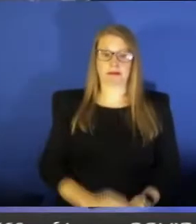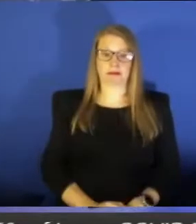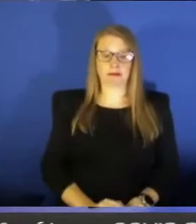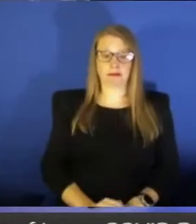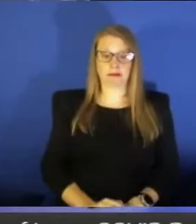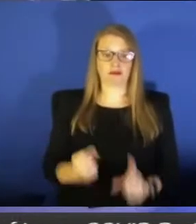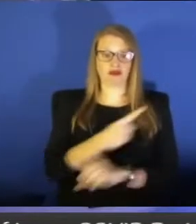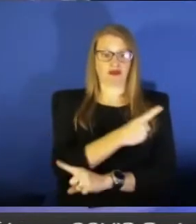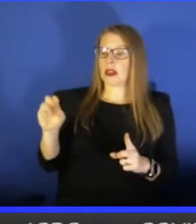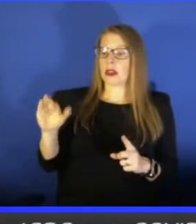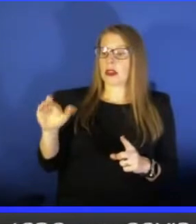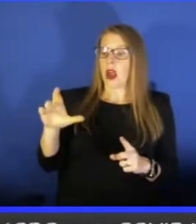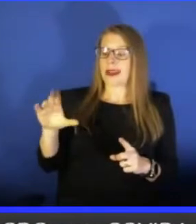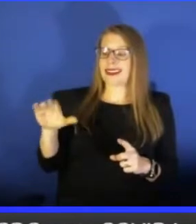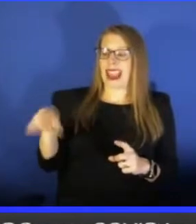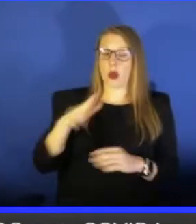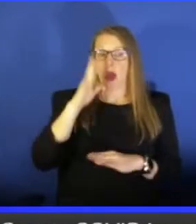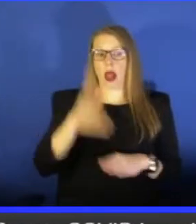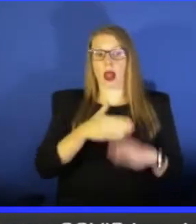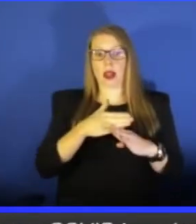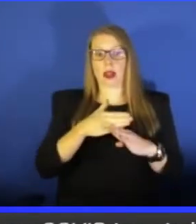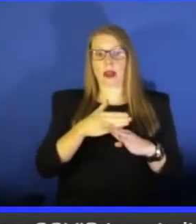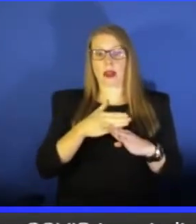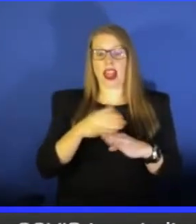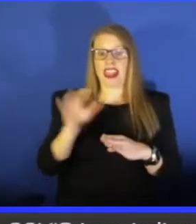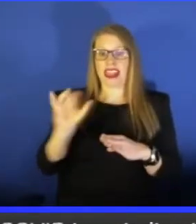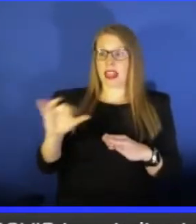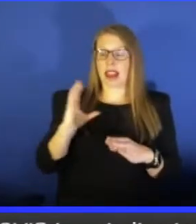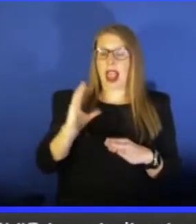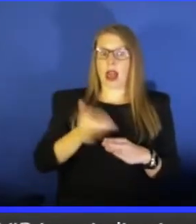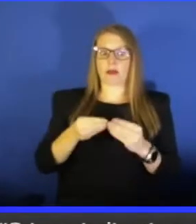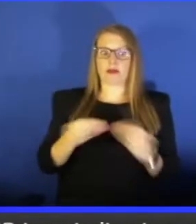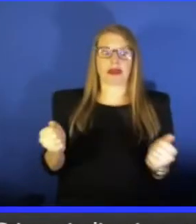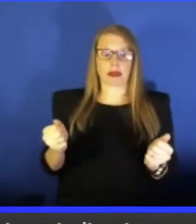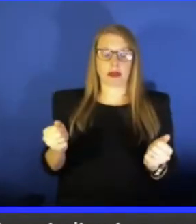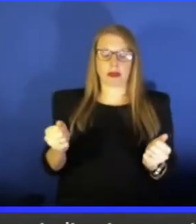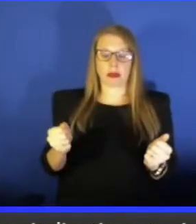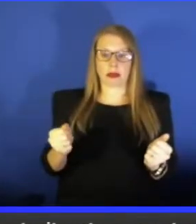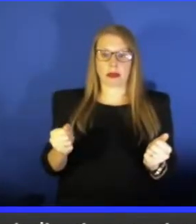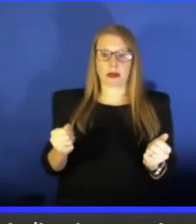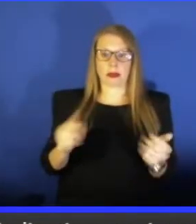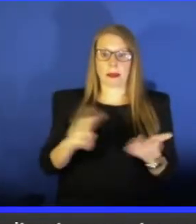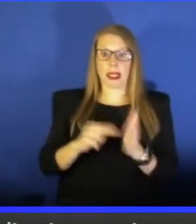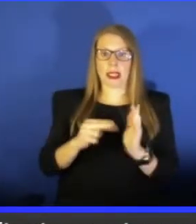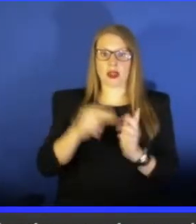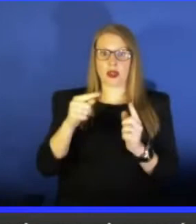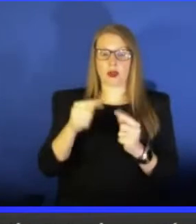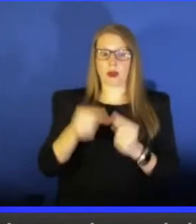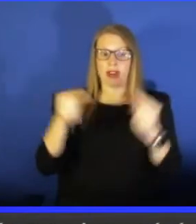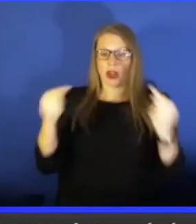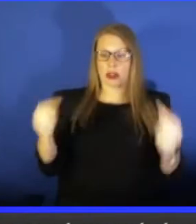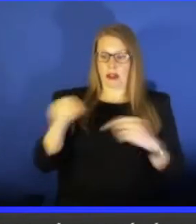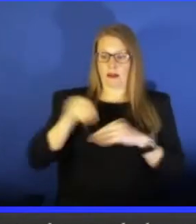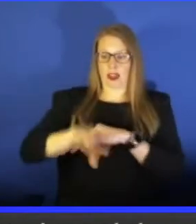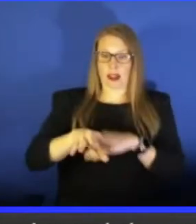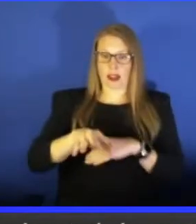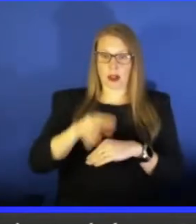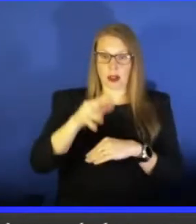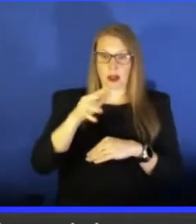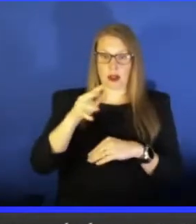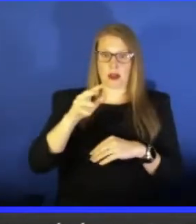was similar to something we've talked about, but Rob wants to know, Dr. Douglas, maybe you could talk about this, but what has been the